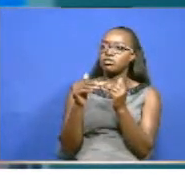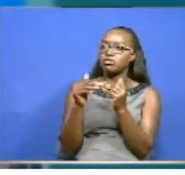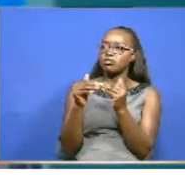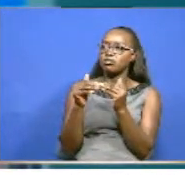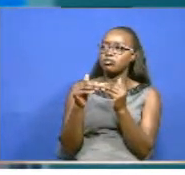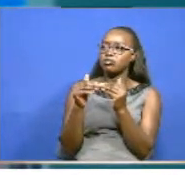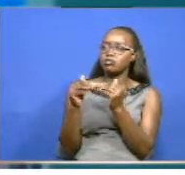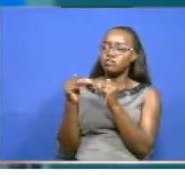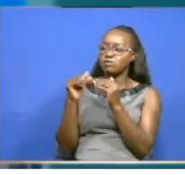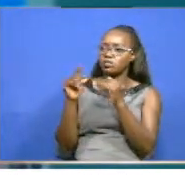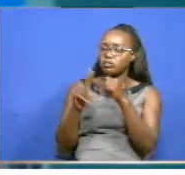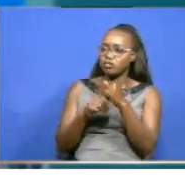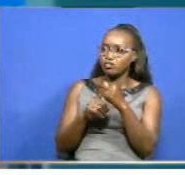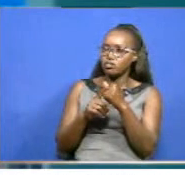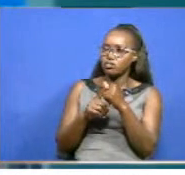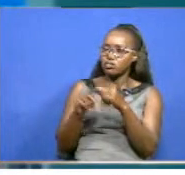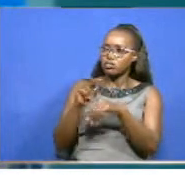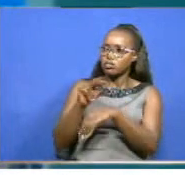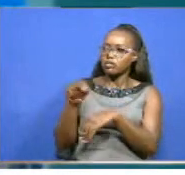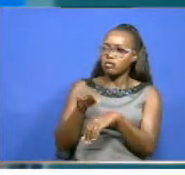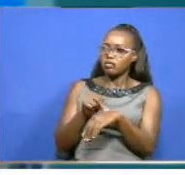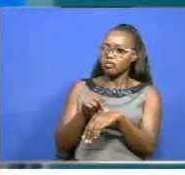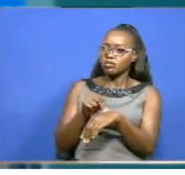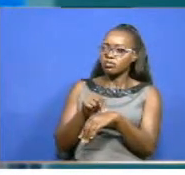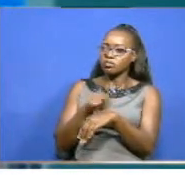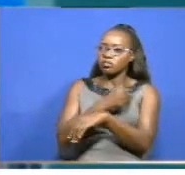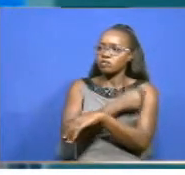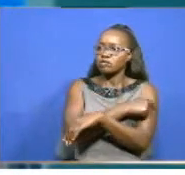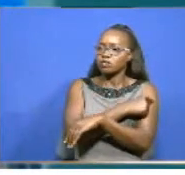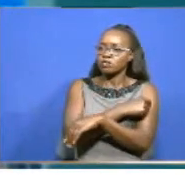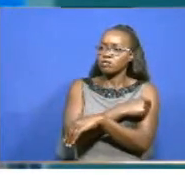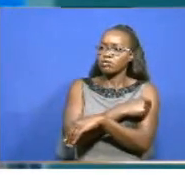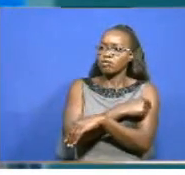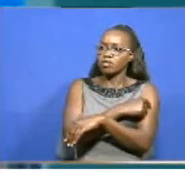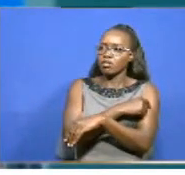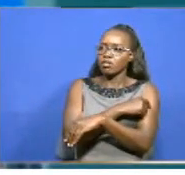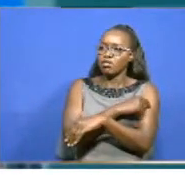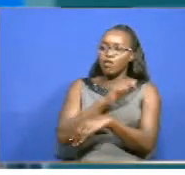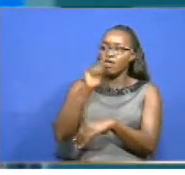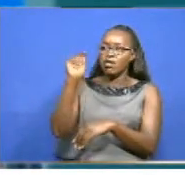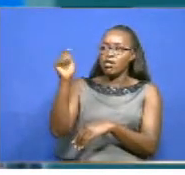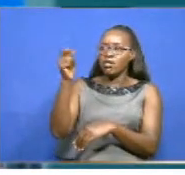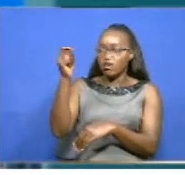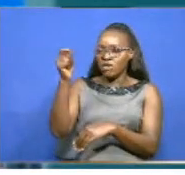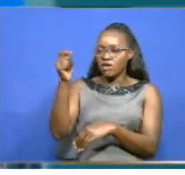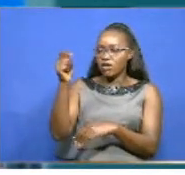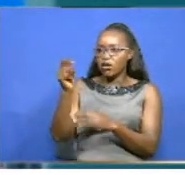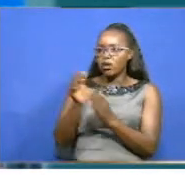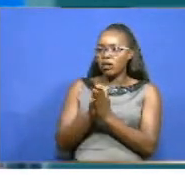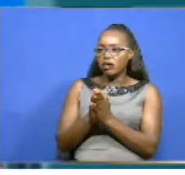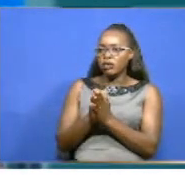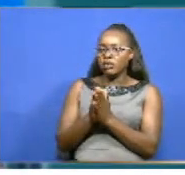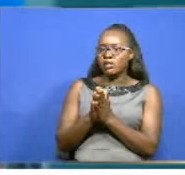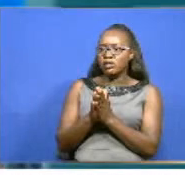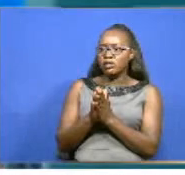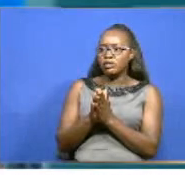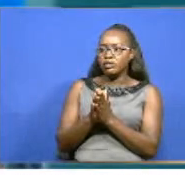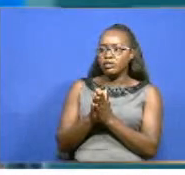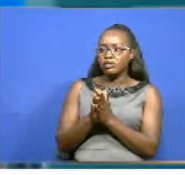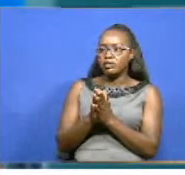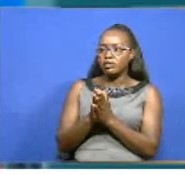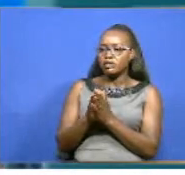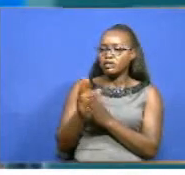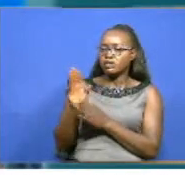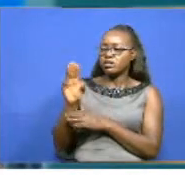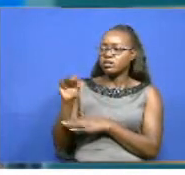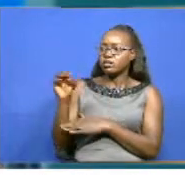is a national hospital like the Kenyatta, you know, like the Spine, like, you know, we talk about